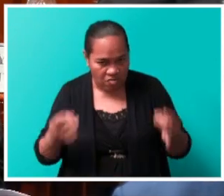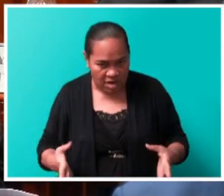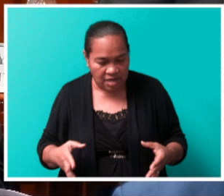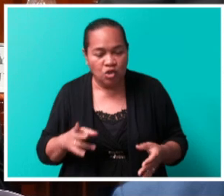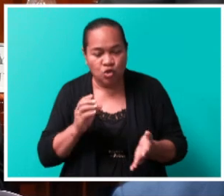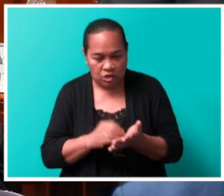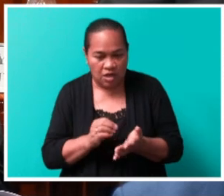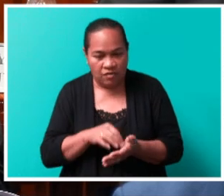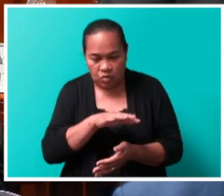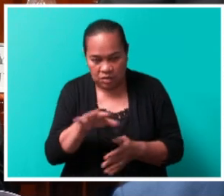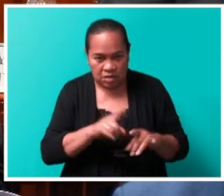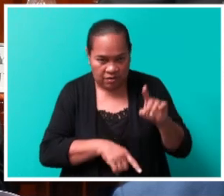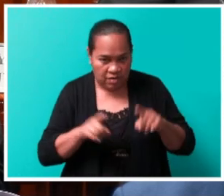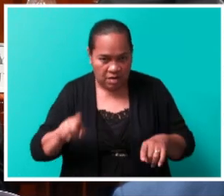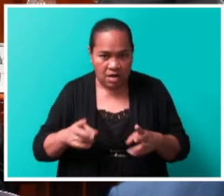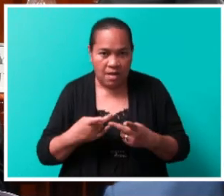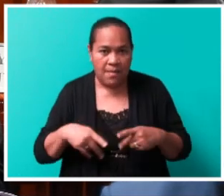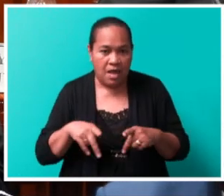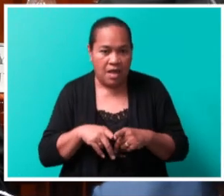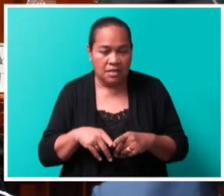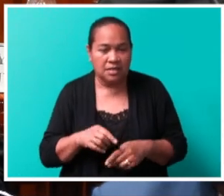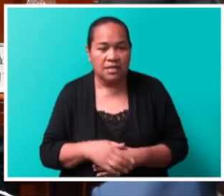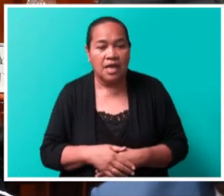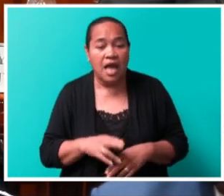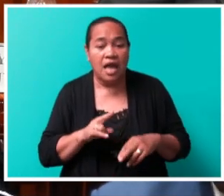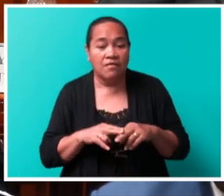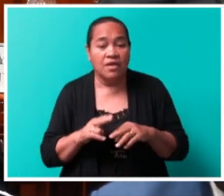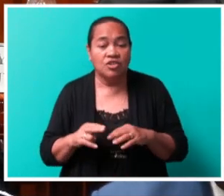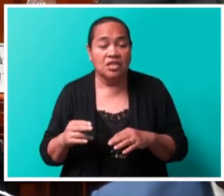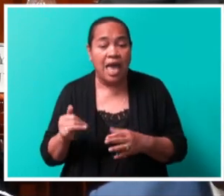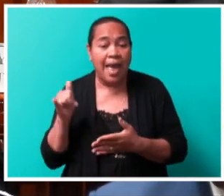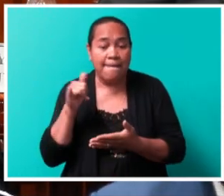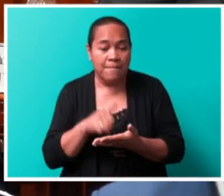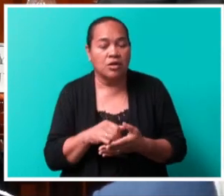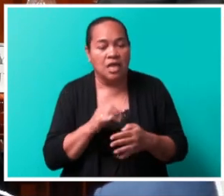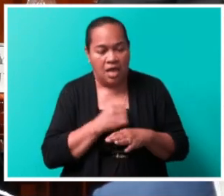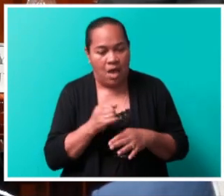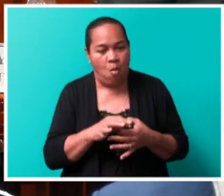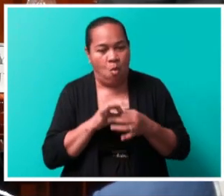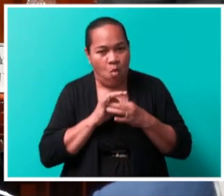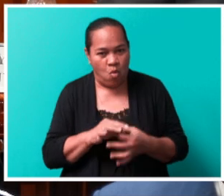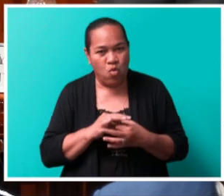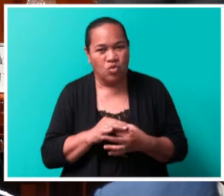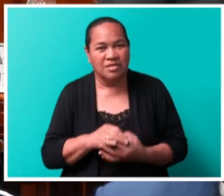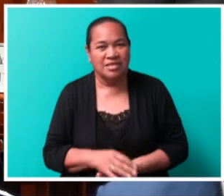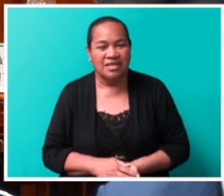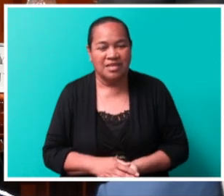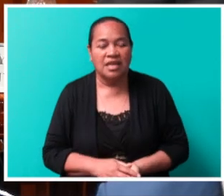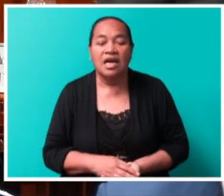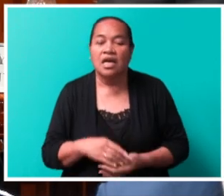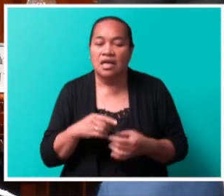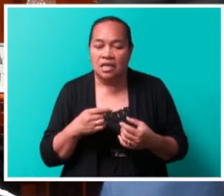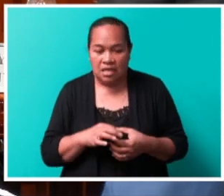service. Fiji Airports, a wholly owned, government-owned entity, operates